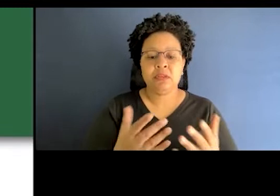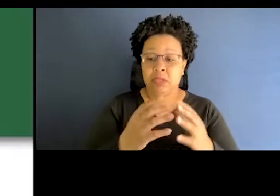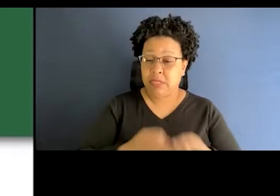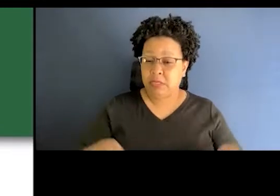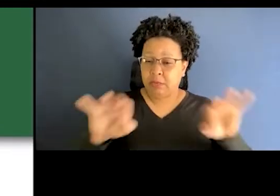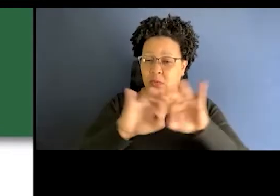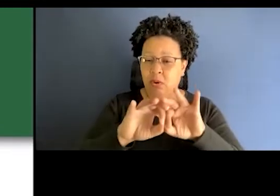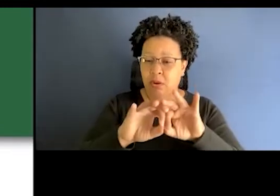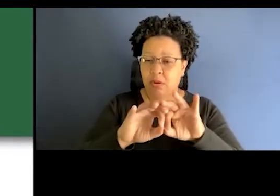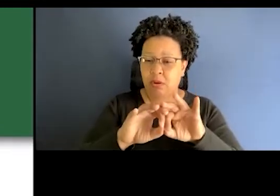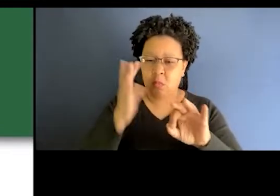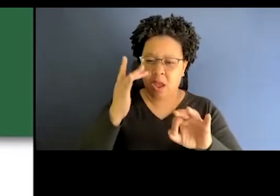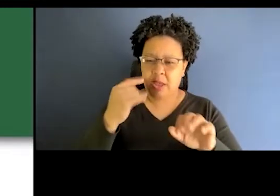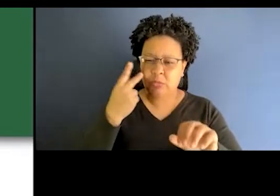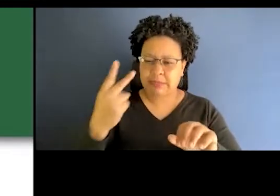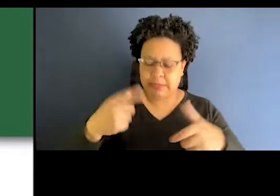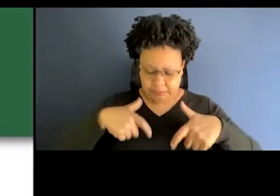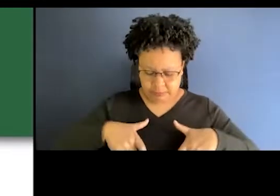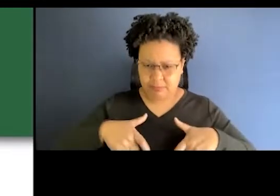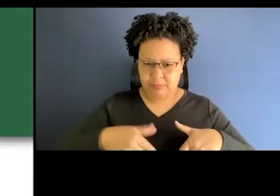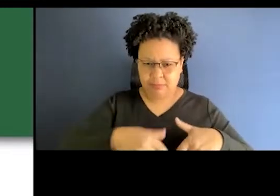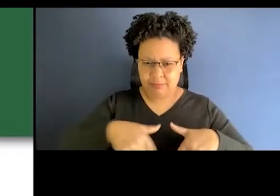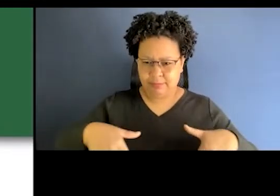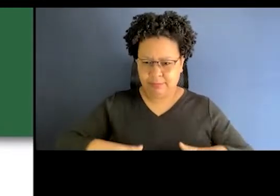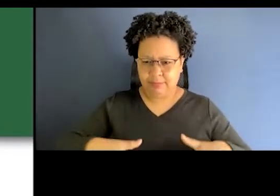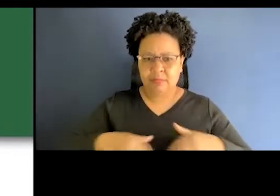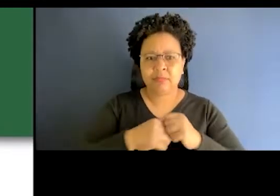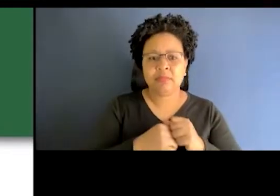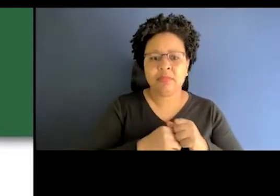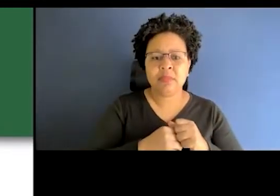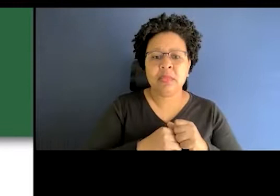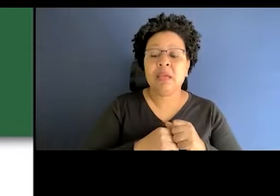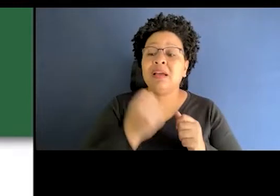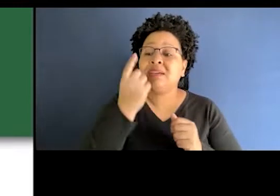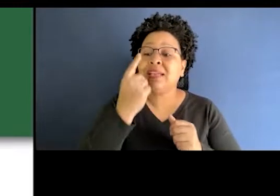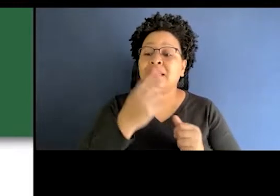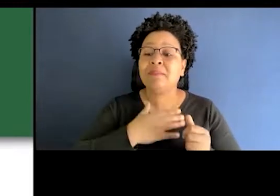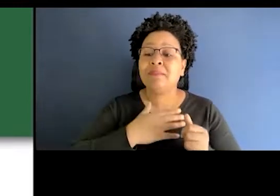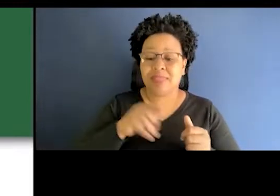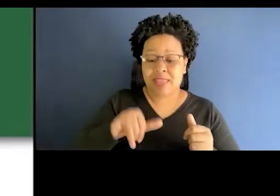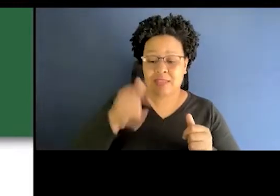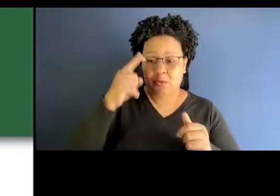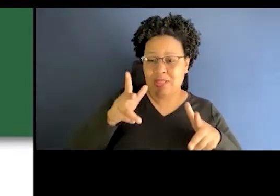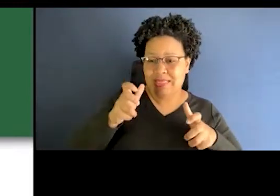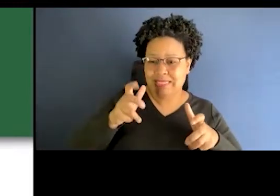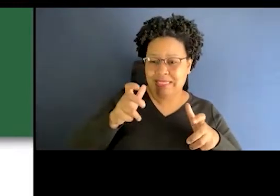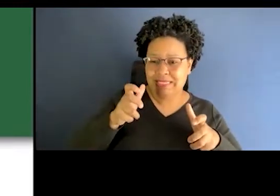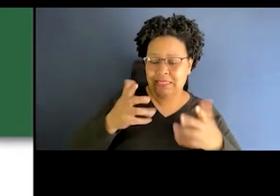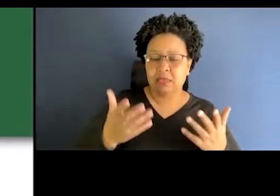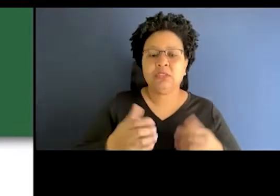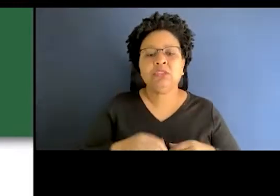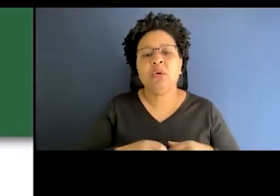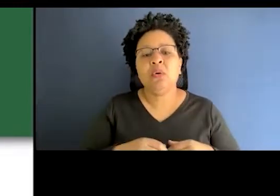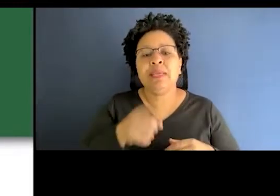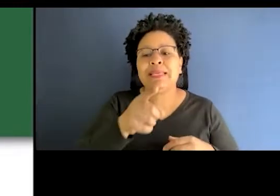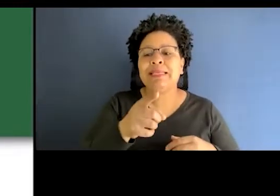neck is because my son, society labels him as nonverbal. I like to use the word body language first,